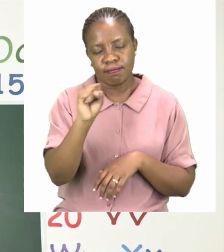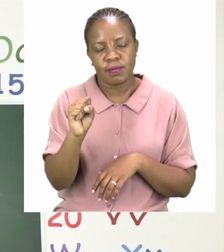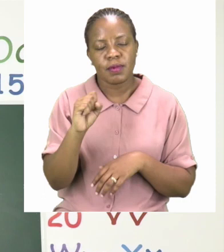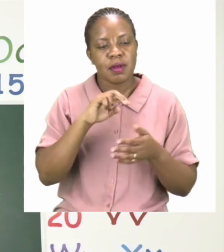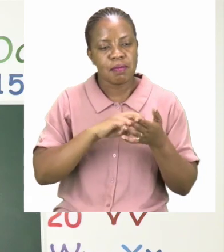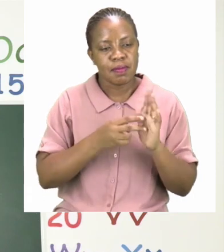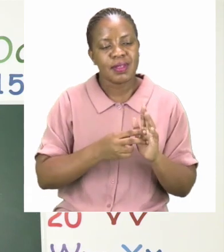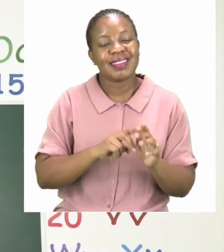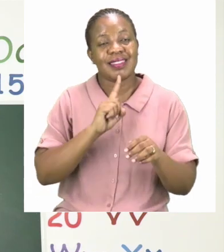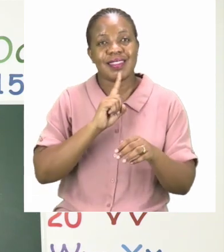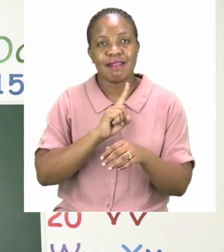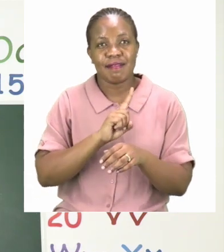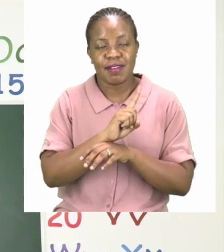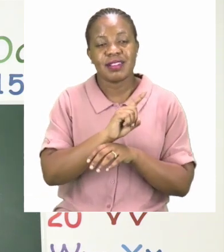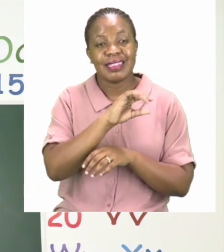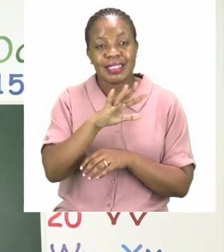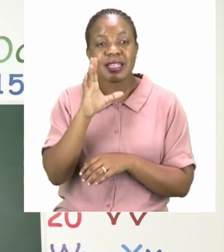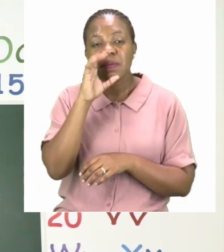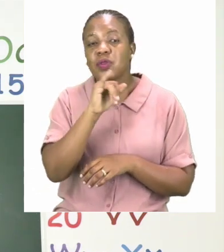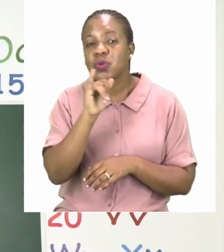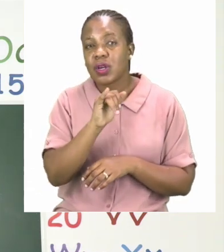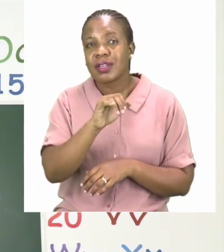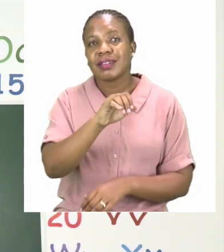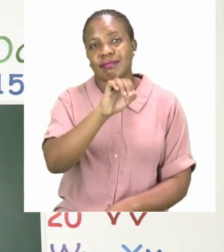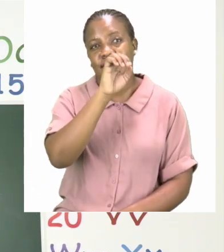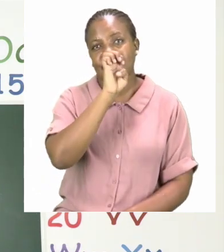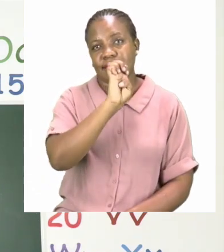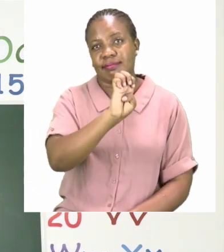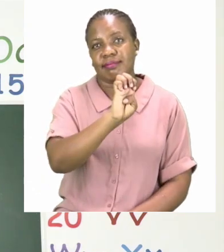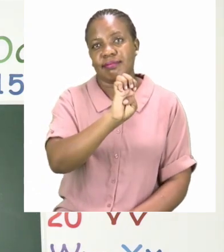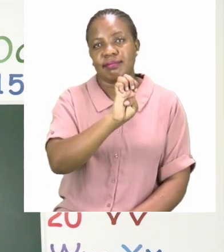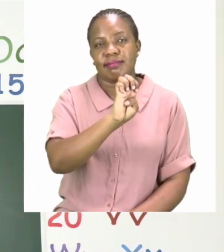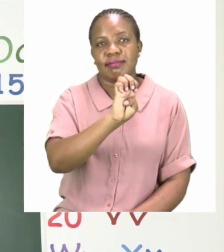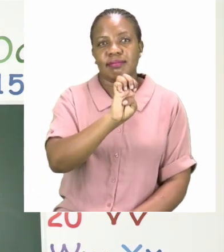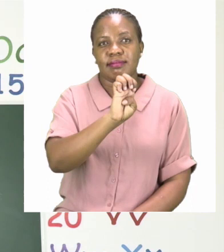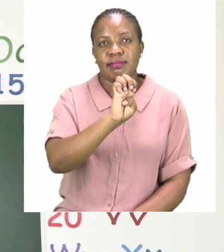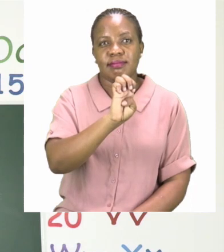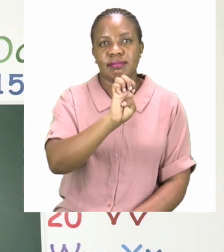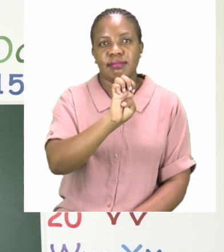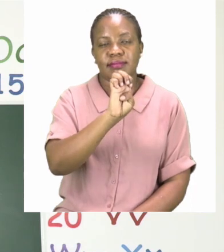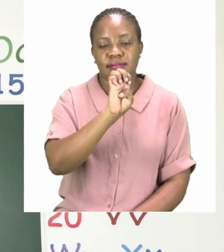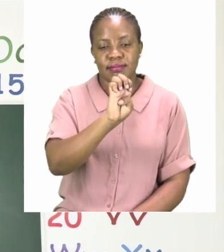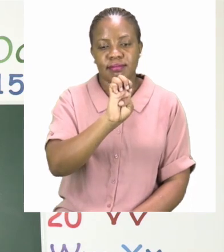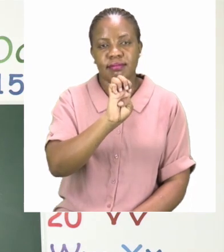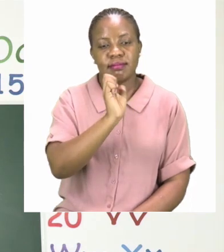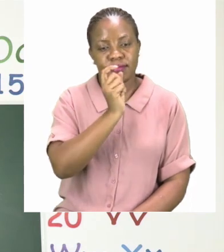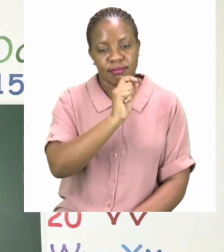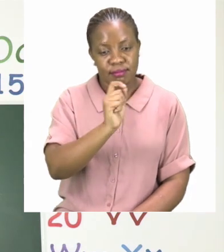you to put an A sound here. A.